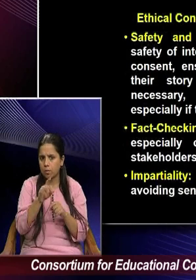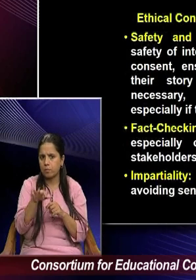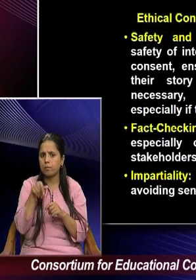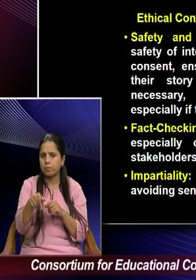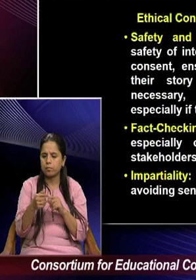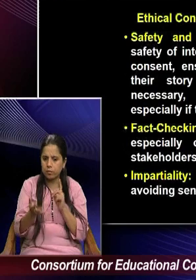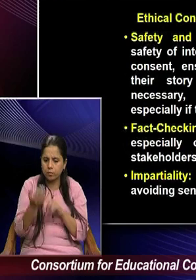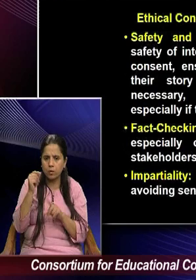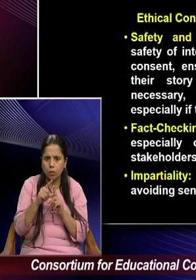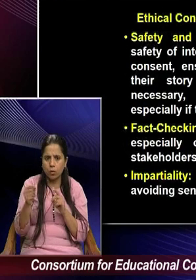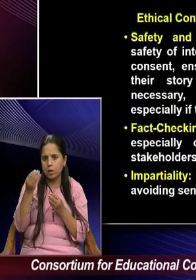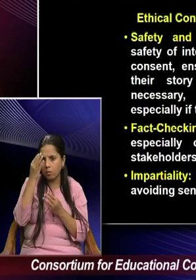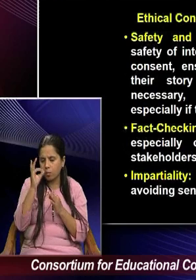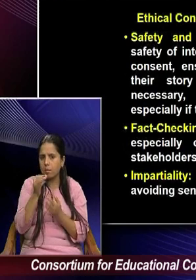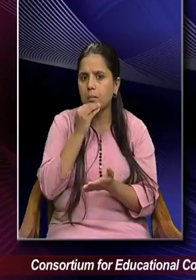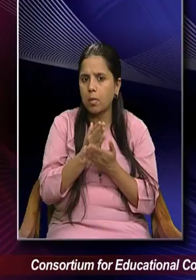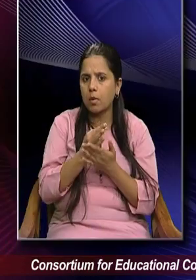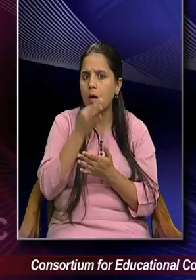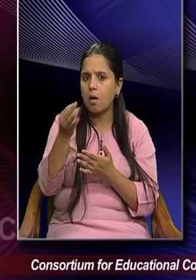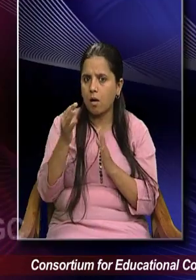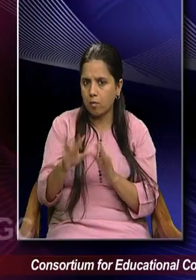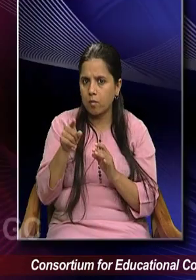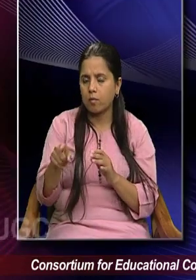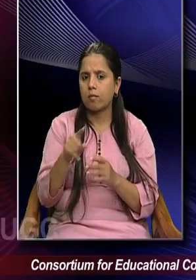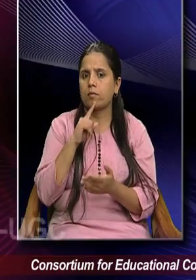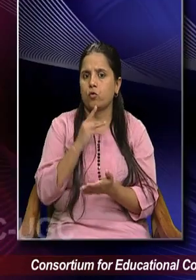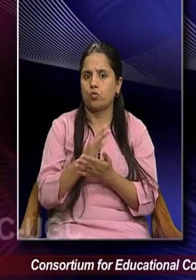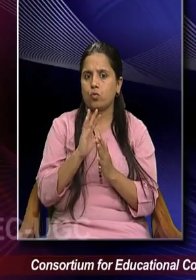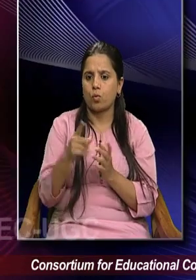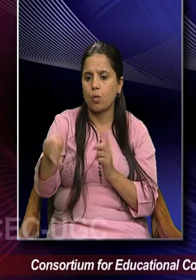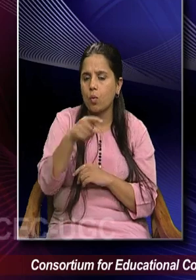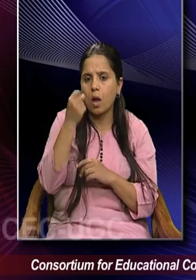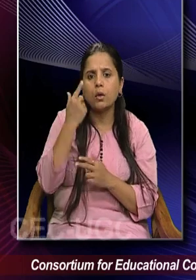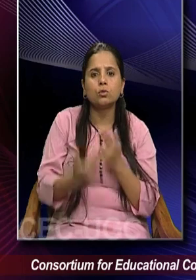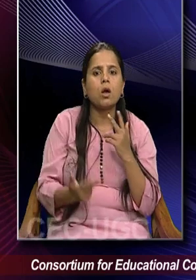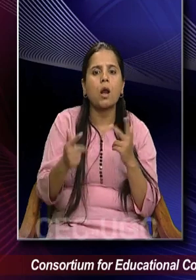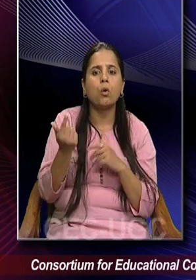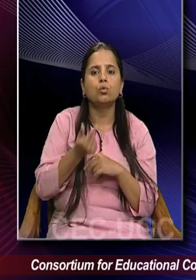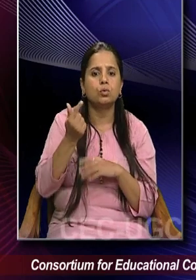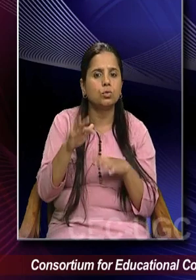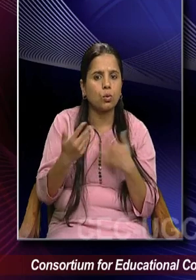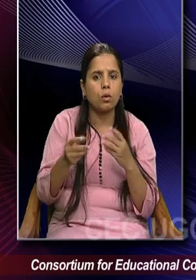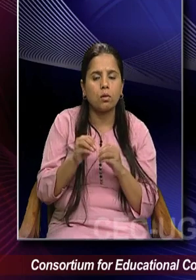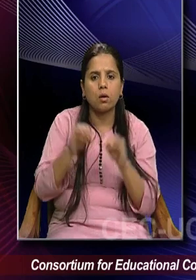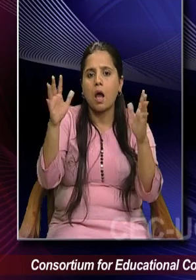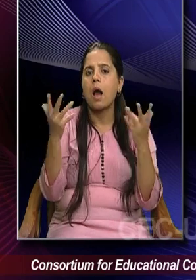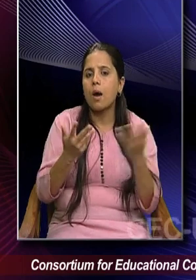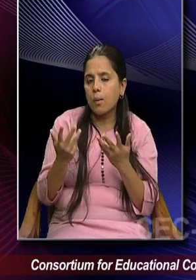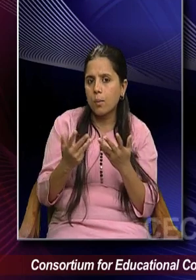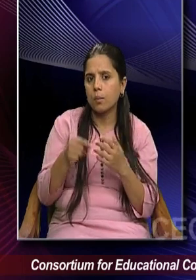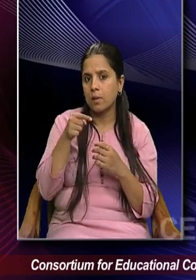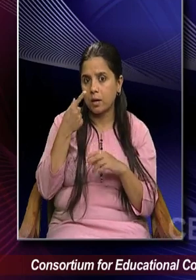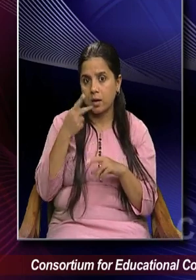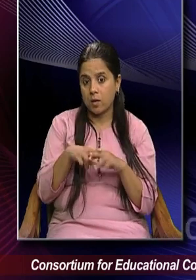Obtain informed consent. Ensure they understand how their story will be used or broadcast, and